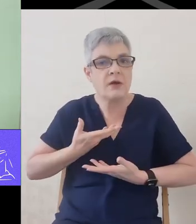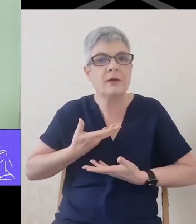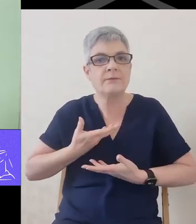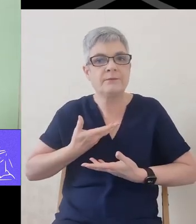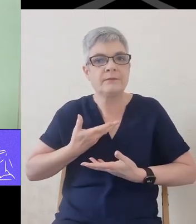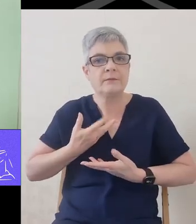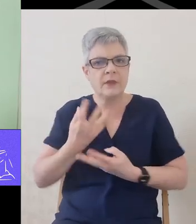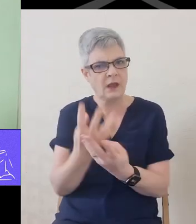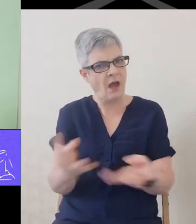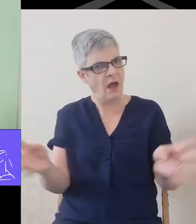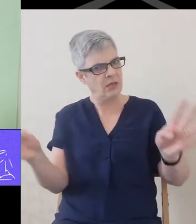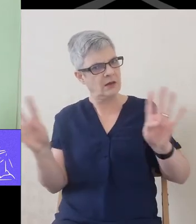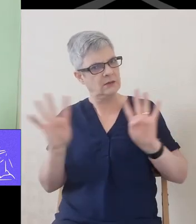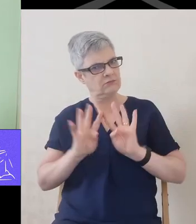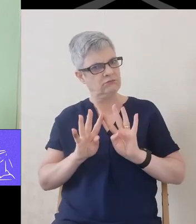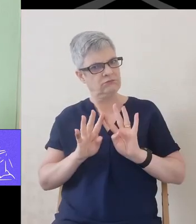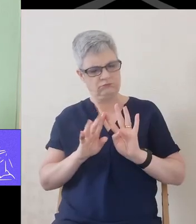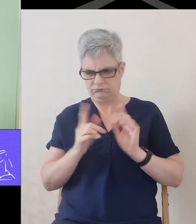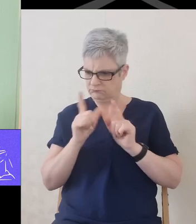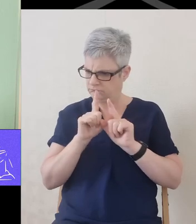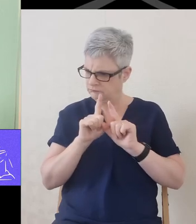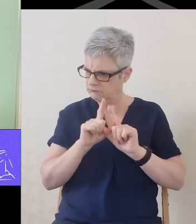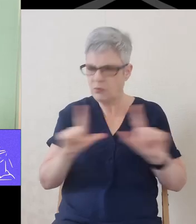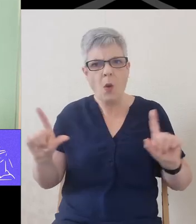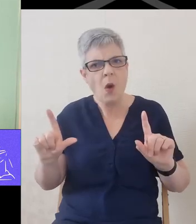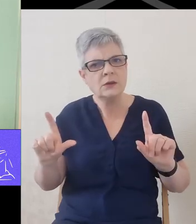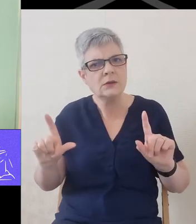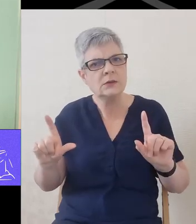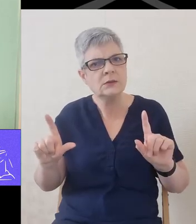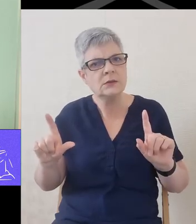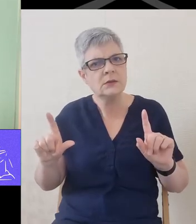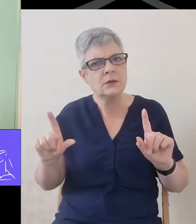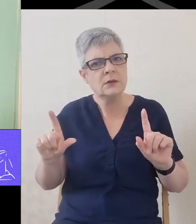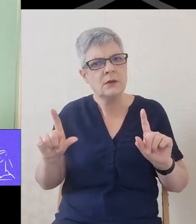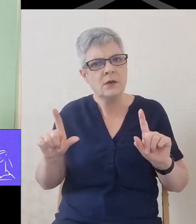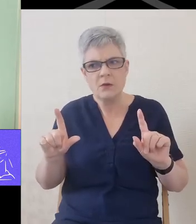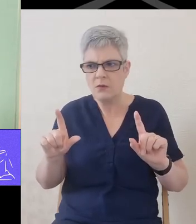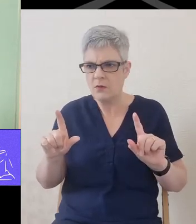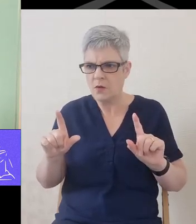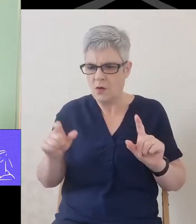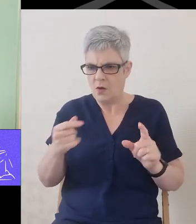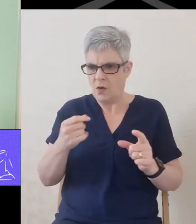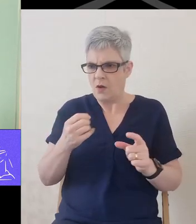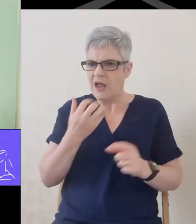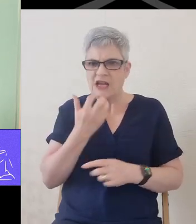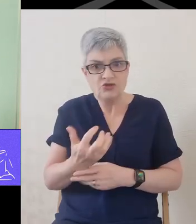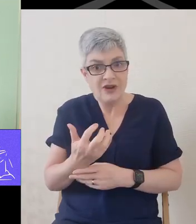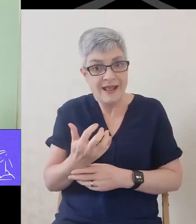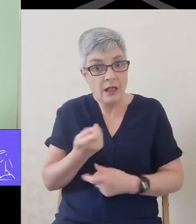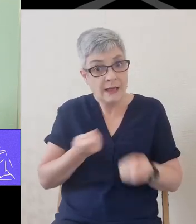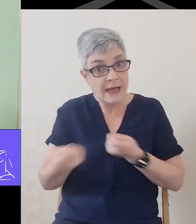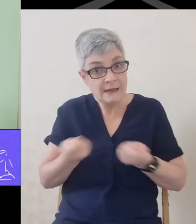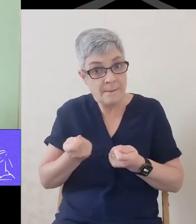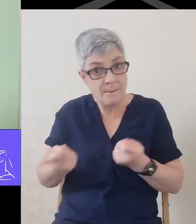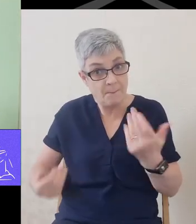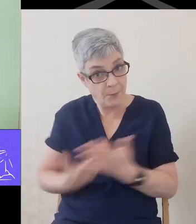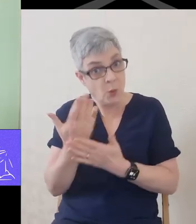Then they gathered round him. Lord, are you at this time going to restore the kingdom to